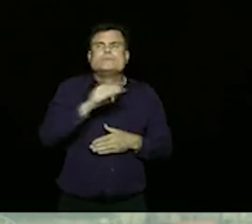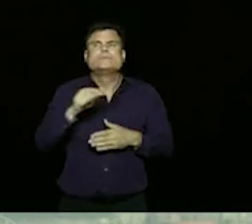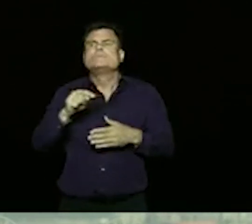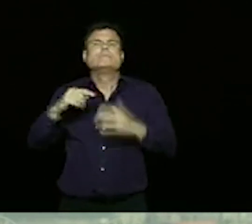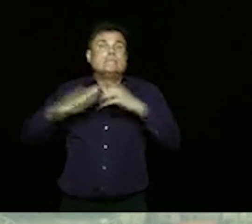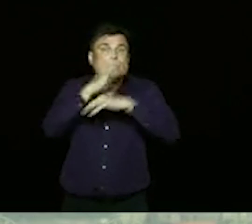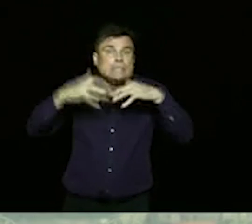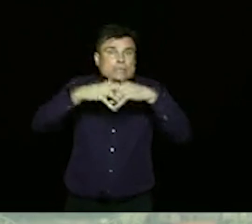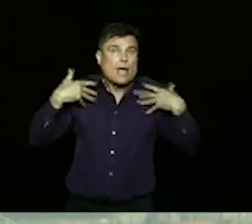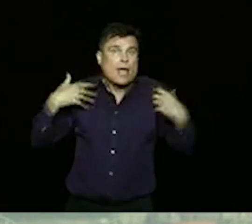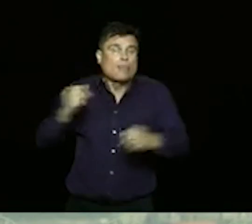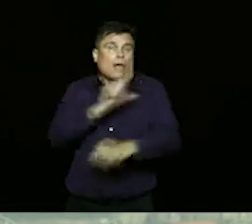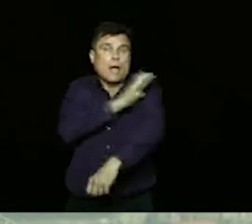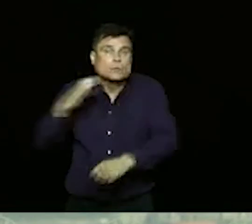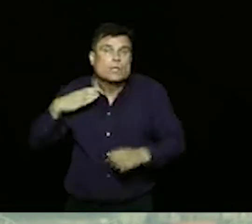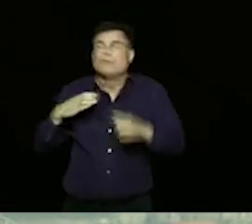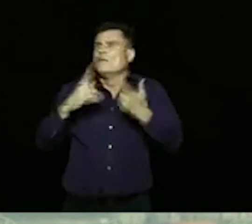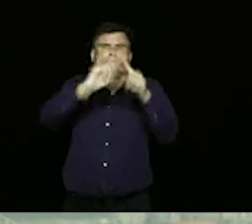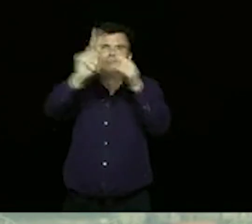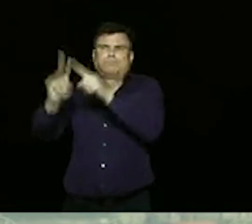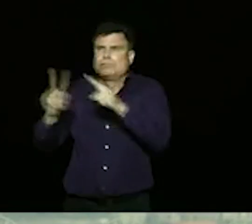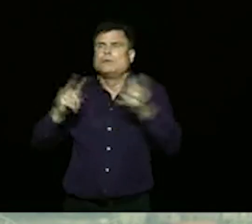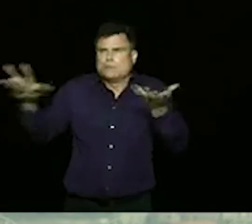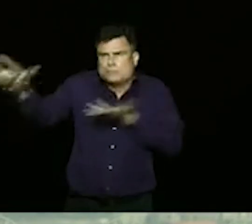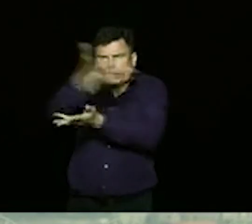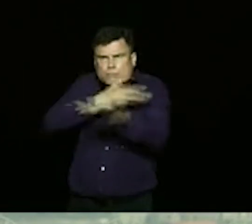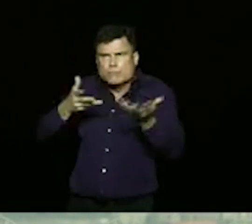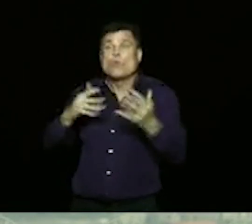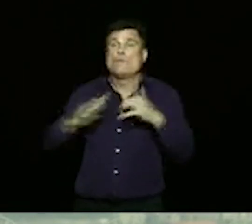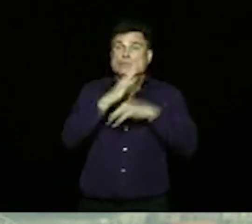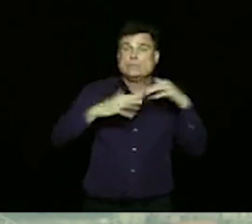the First Nations Health Authority, the Métis Authority,